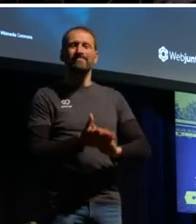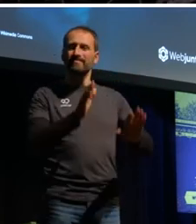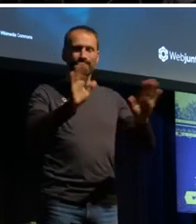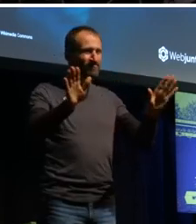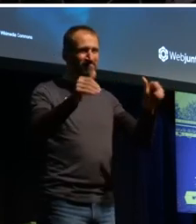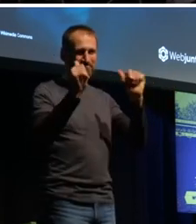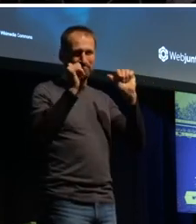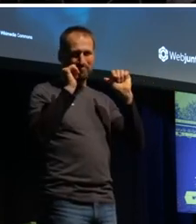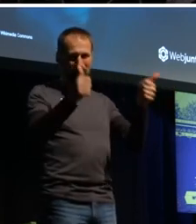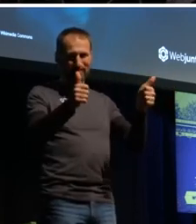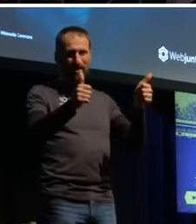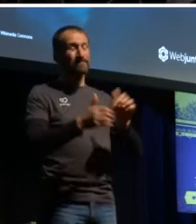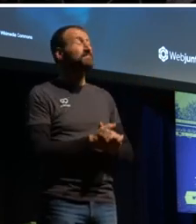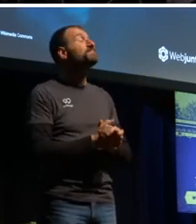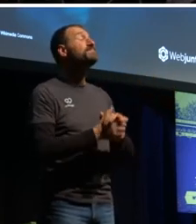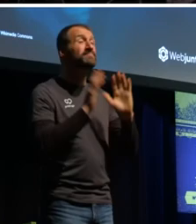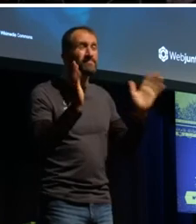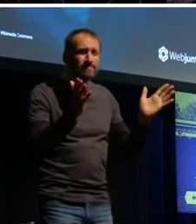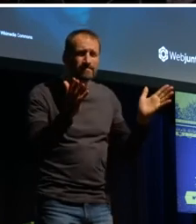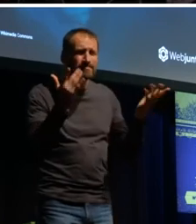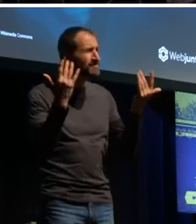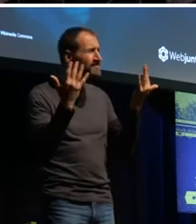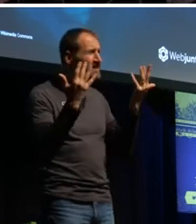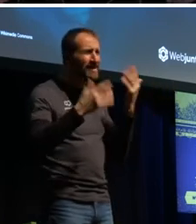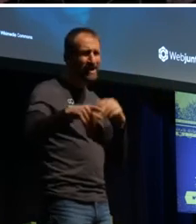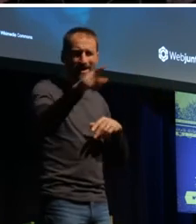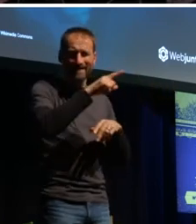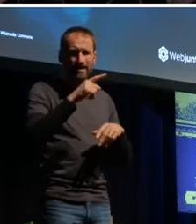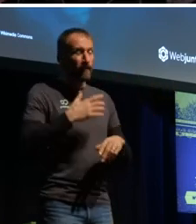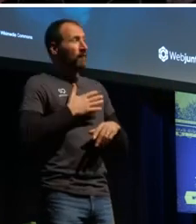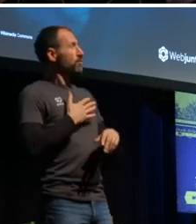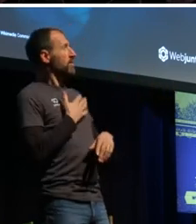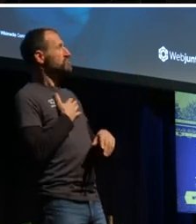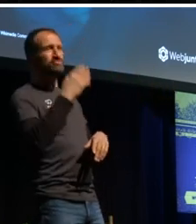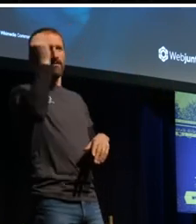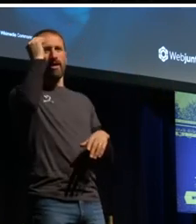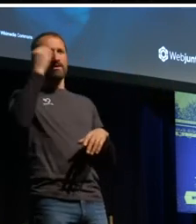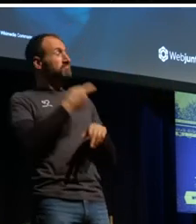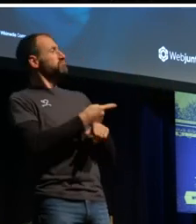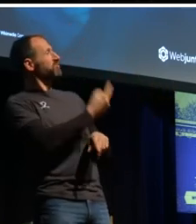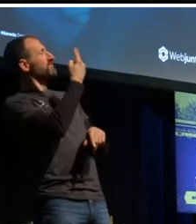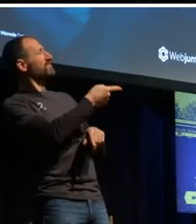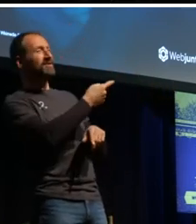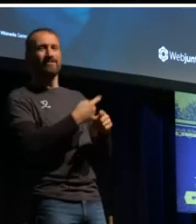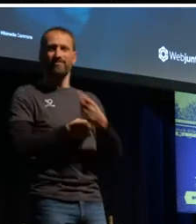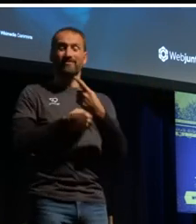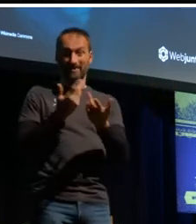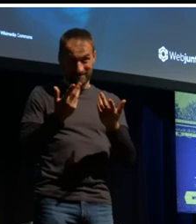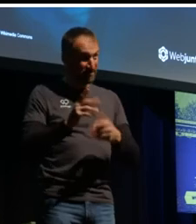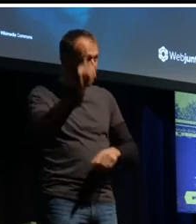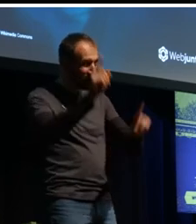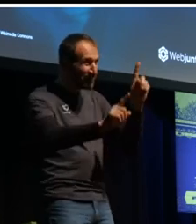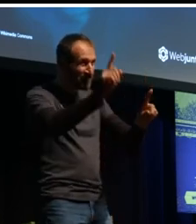So, how many people learned something surprising about somebody else? Okay, I see a lot of hands.